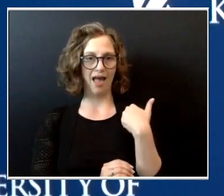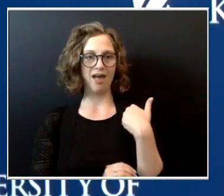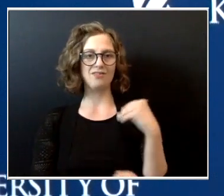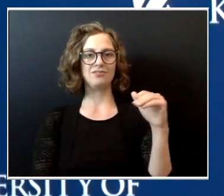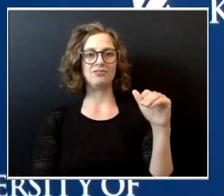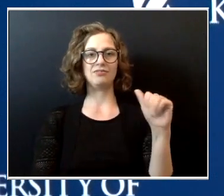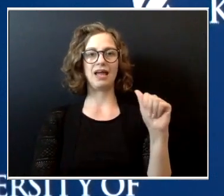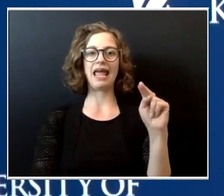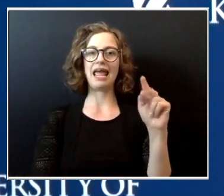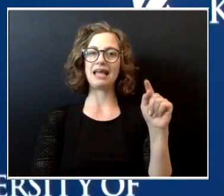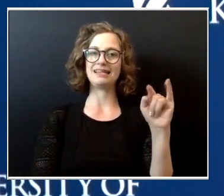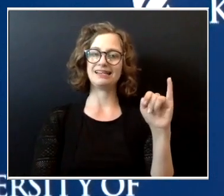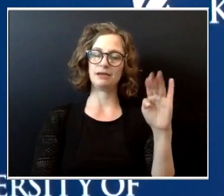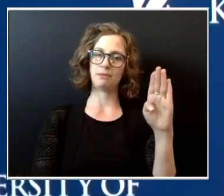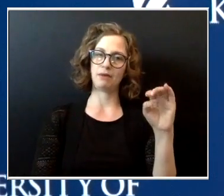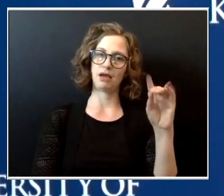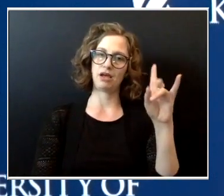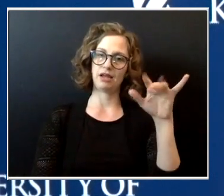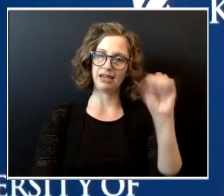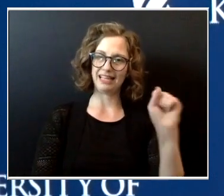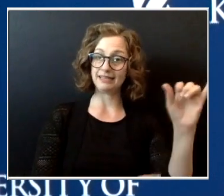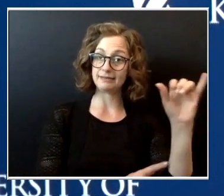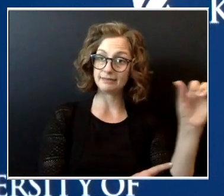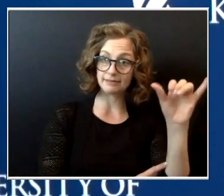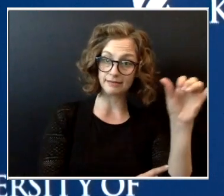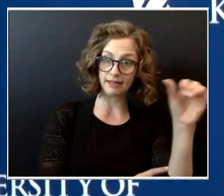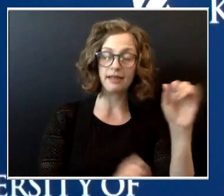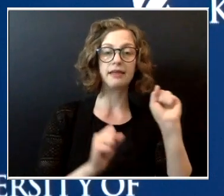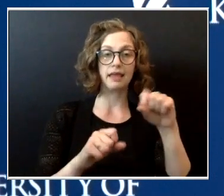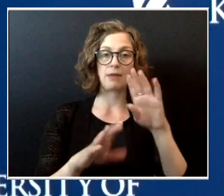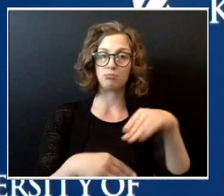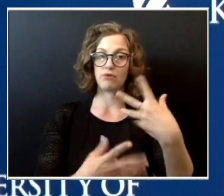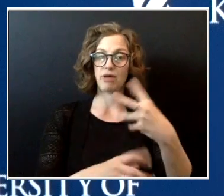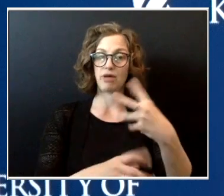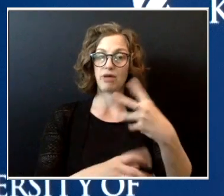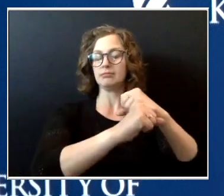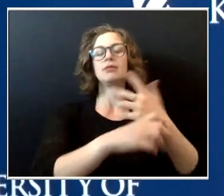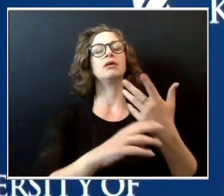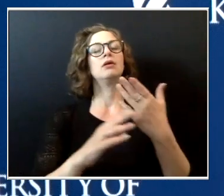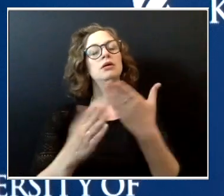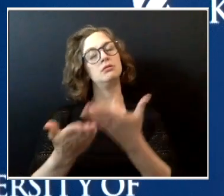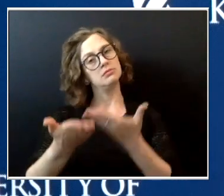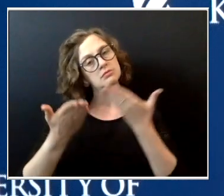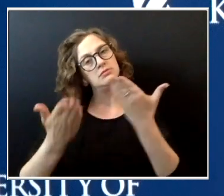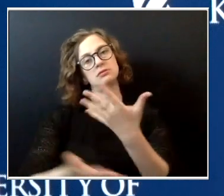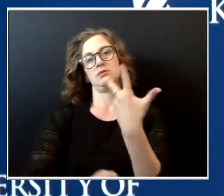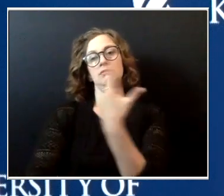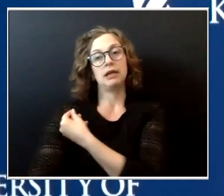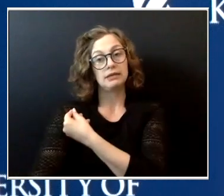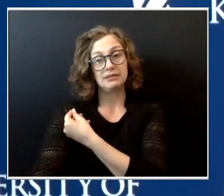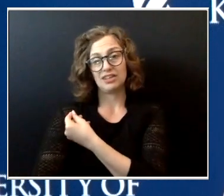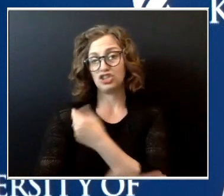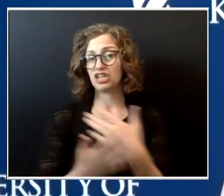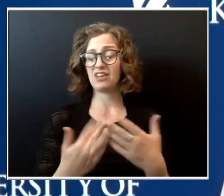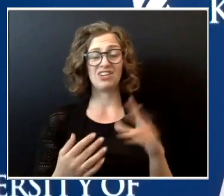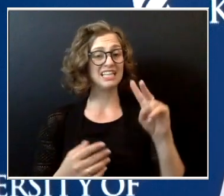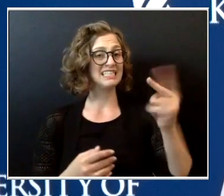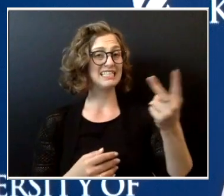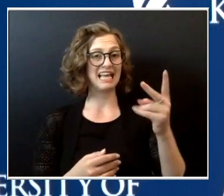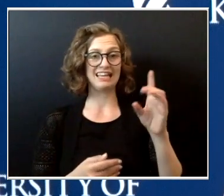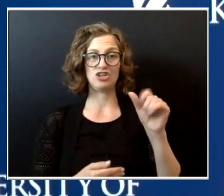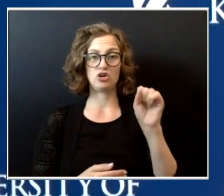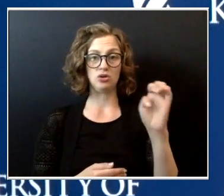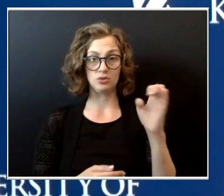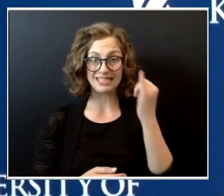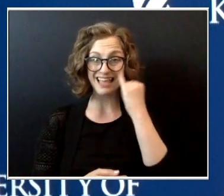provide you protection. We know that vaccination is recommended, even a second dose. If you are over 65, you should get